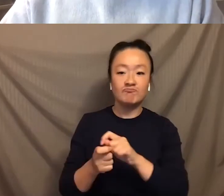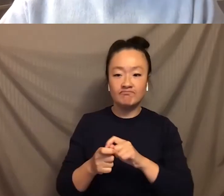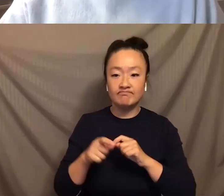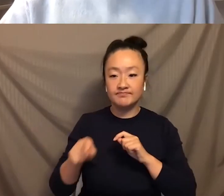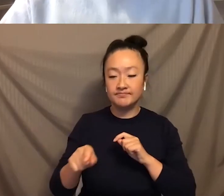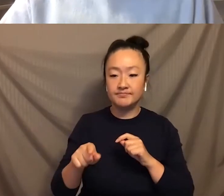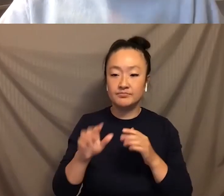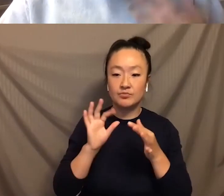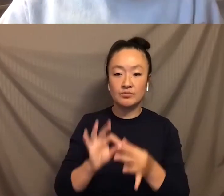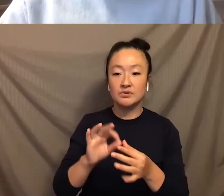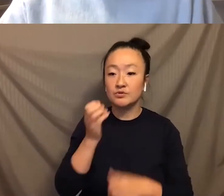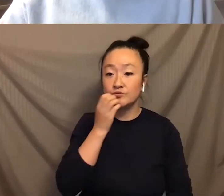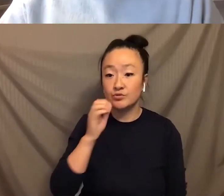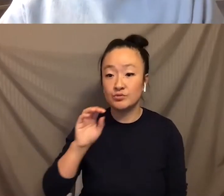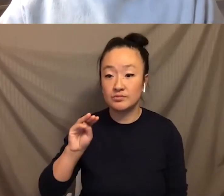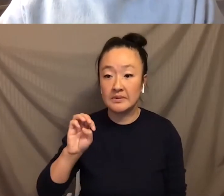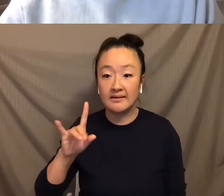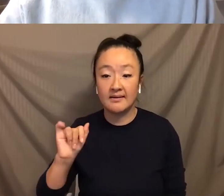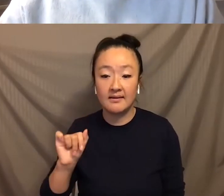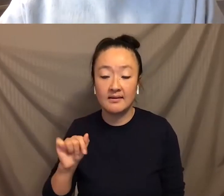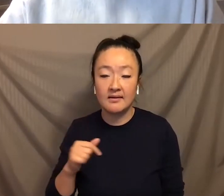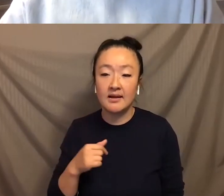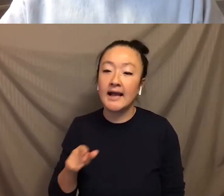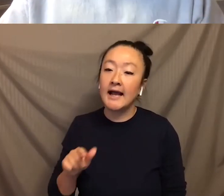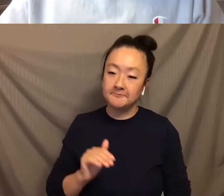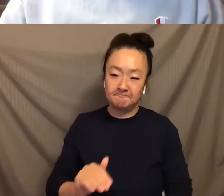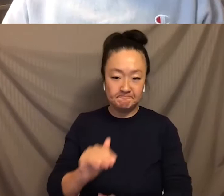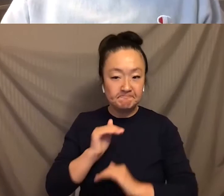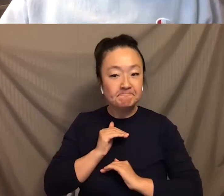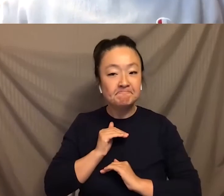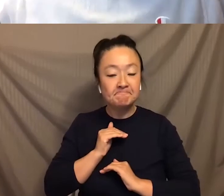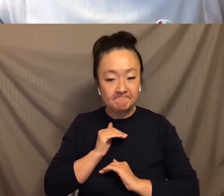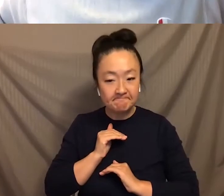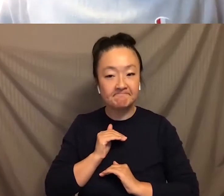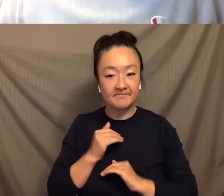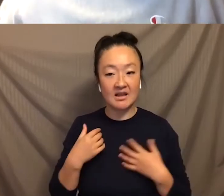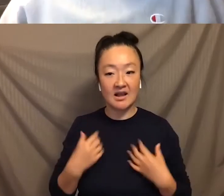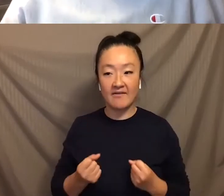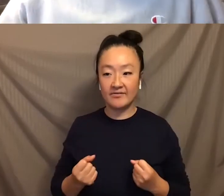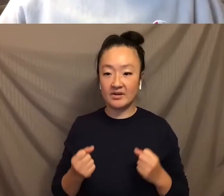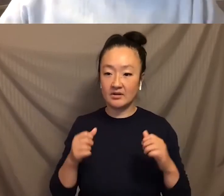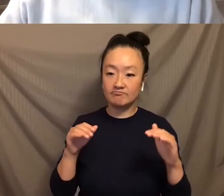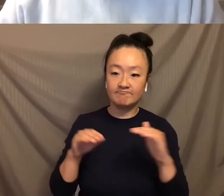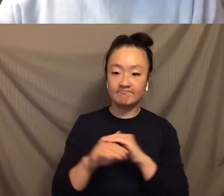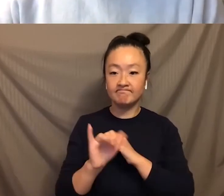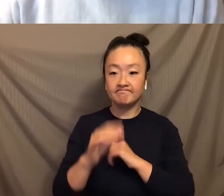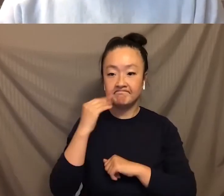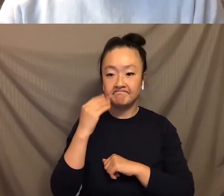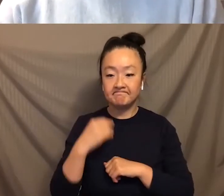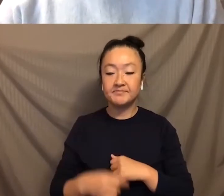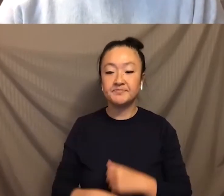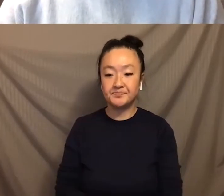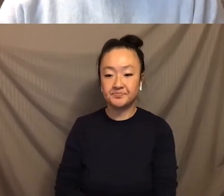media. So I was quite content and confident going into this experience. And I